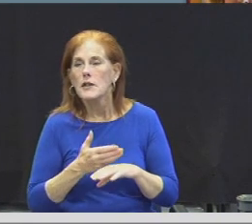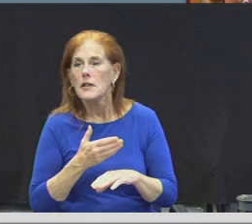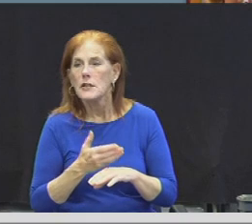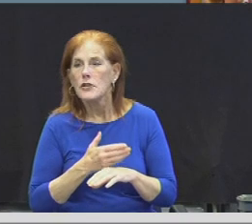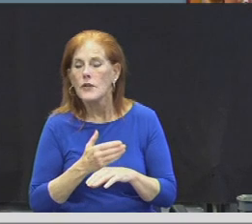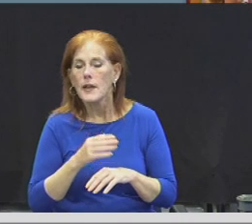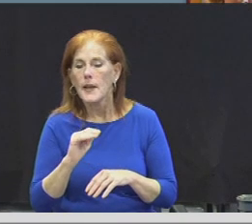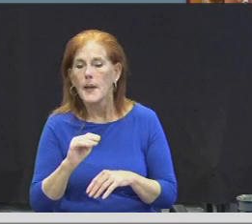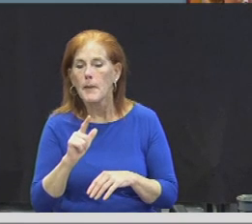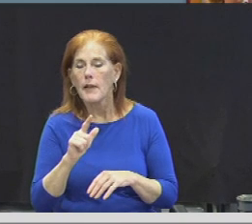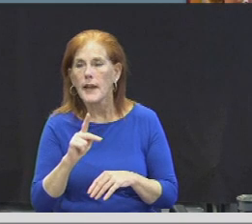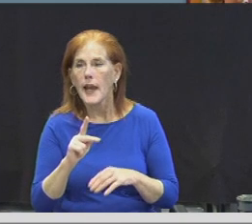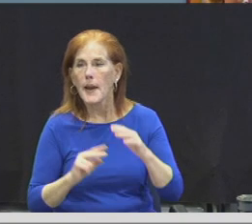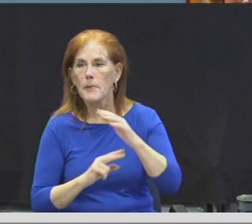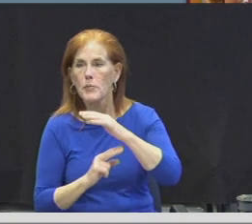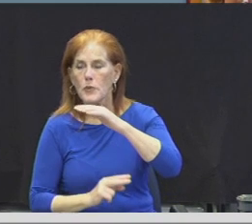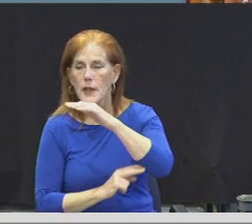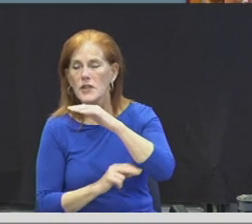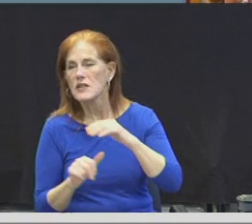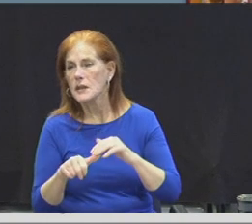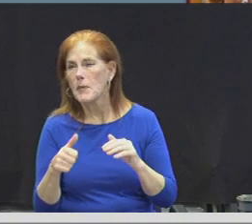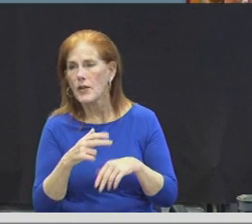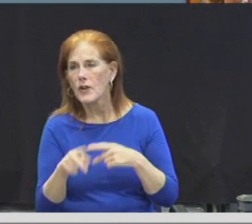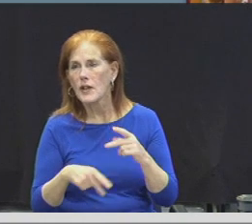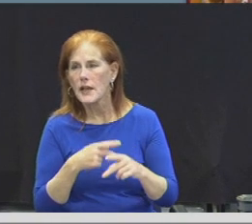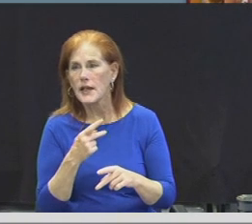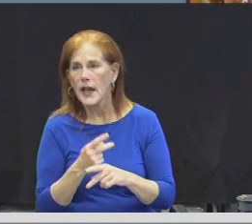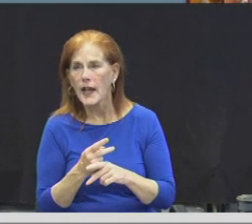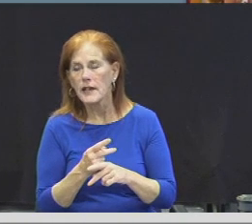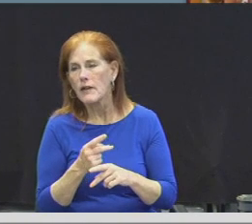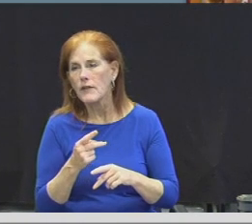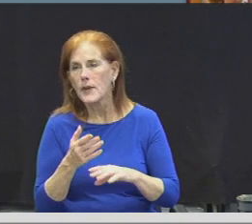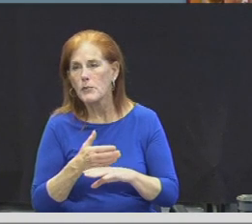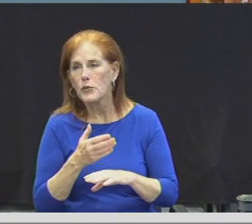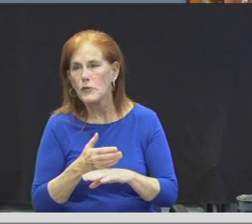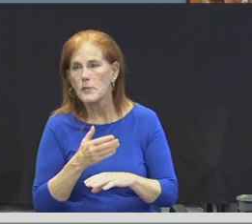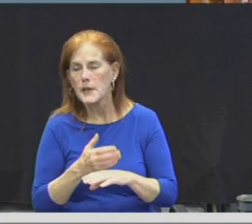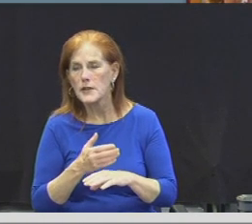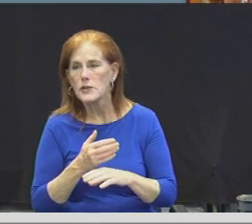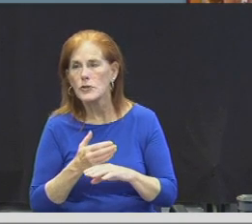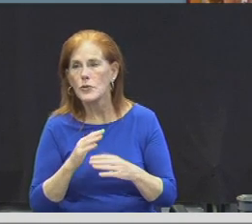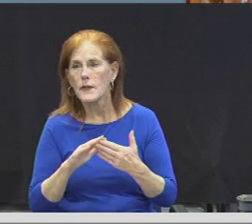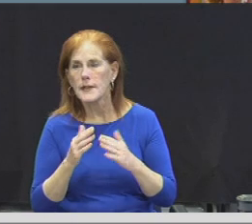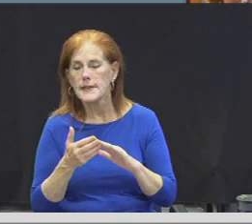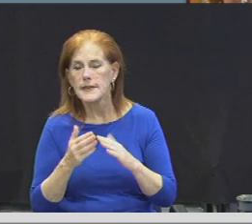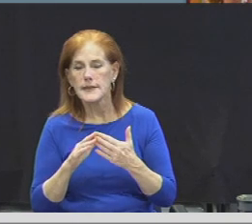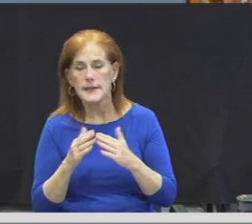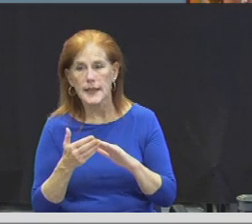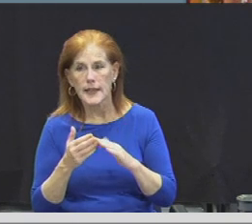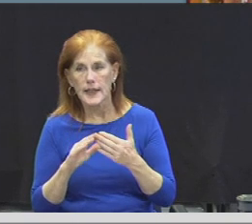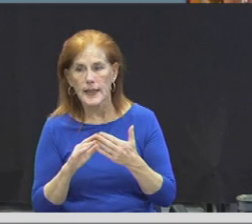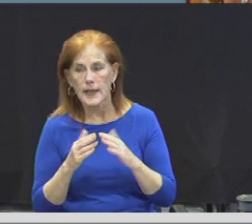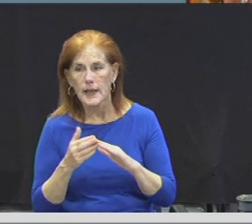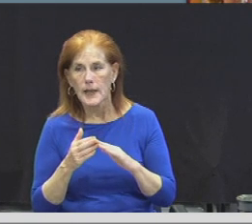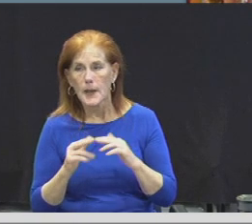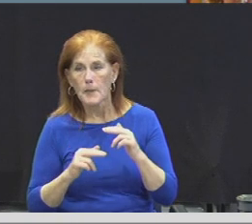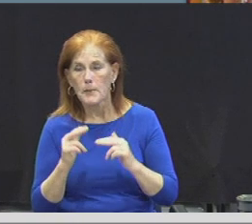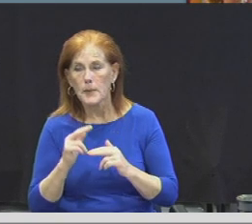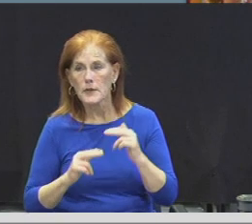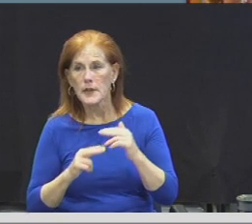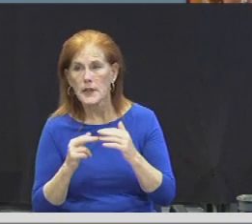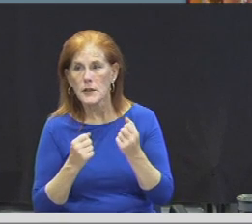MLK Bridge. And then there's some other kind of back of house improvements being made to the city maintenance facility to support Mecca's